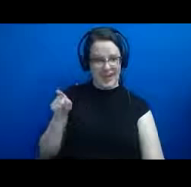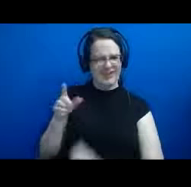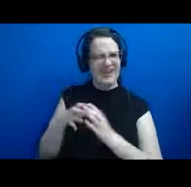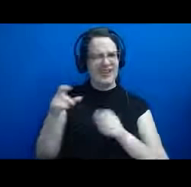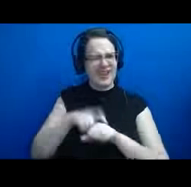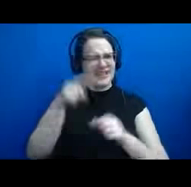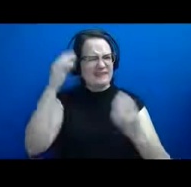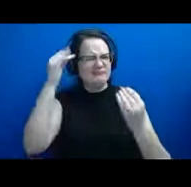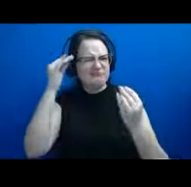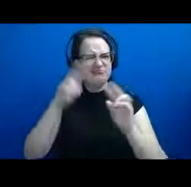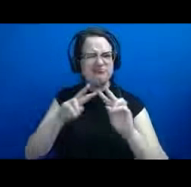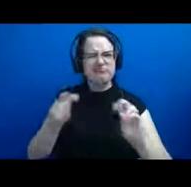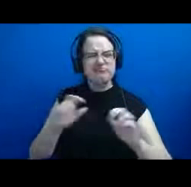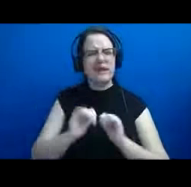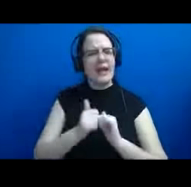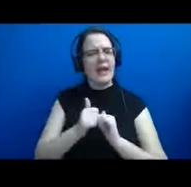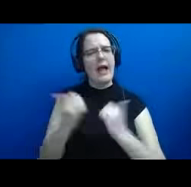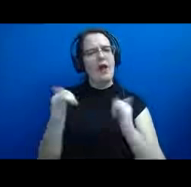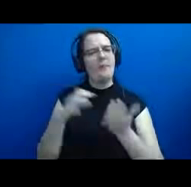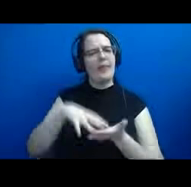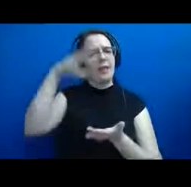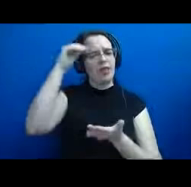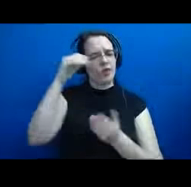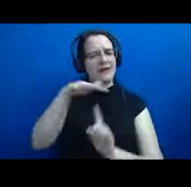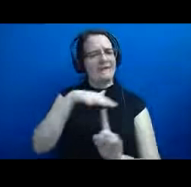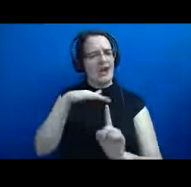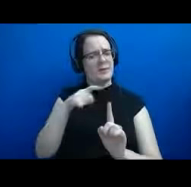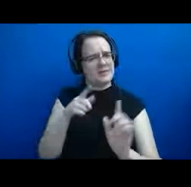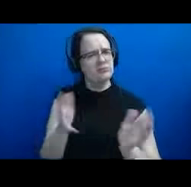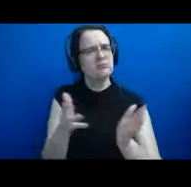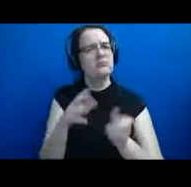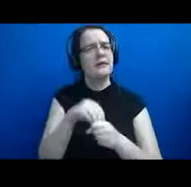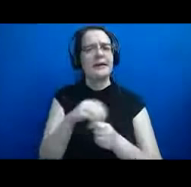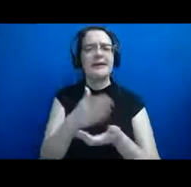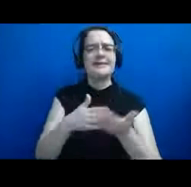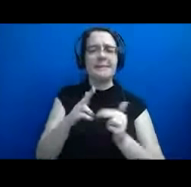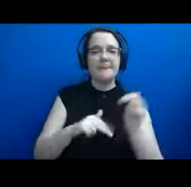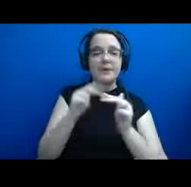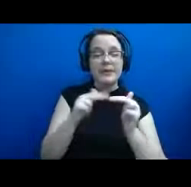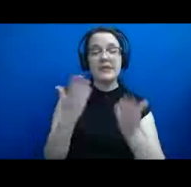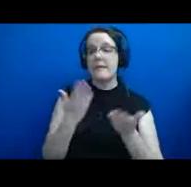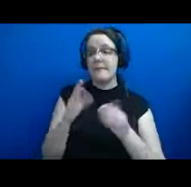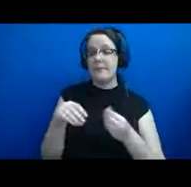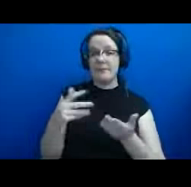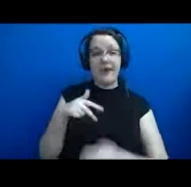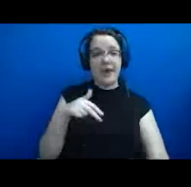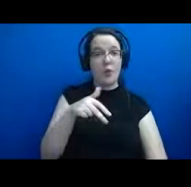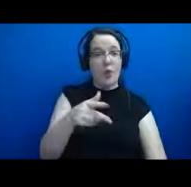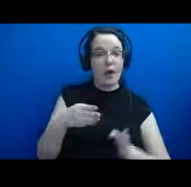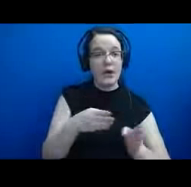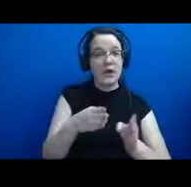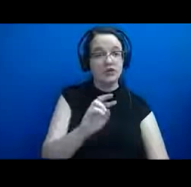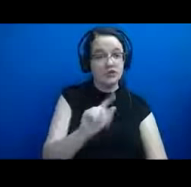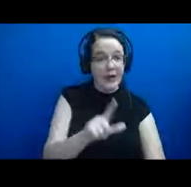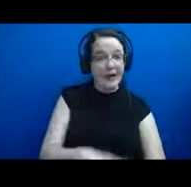do we build playful learning environments in some of our buildings, whether that's walking trails, providing giant games like Connect